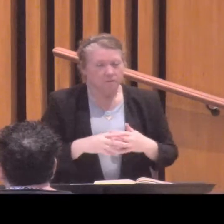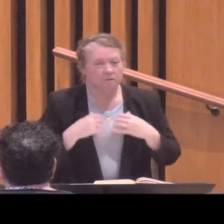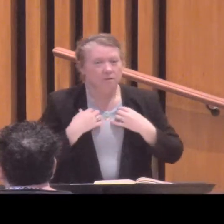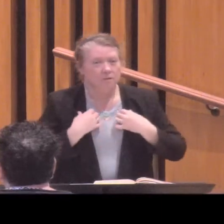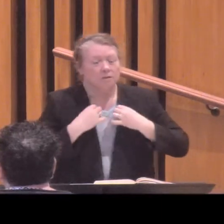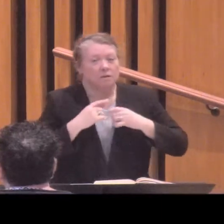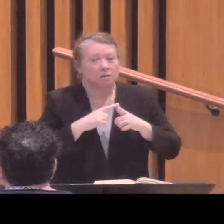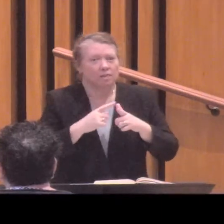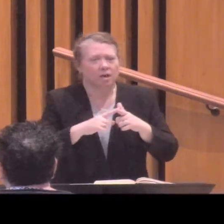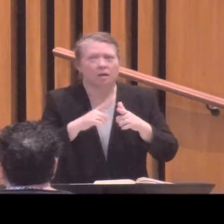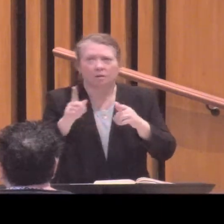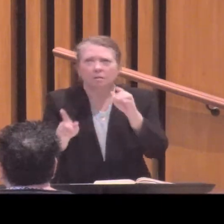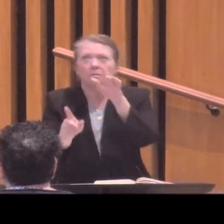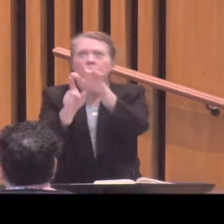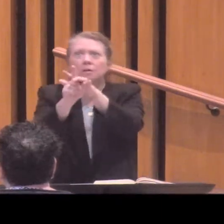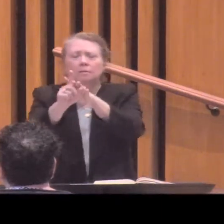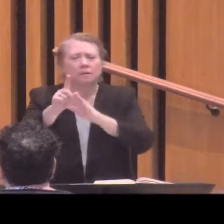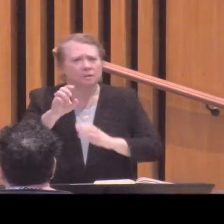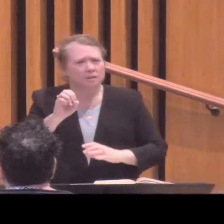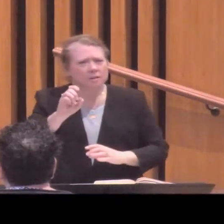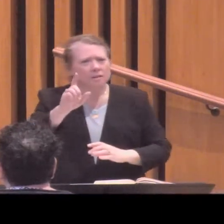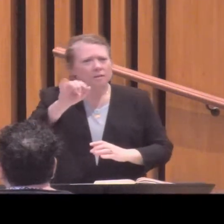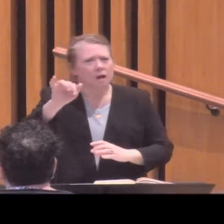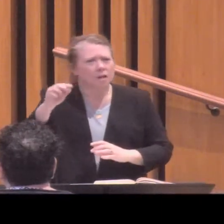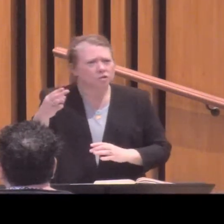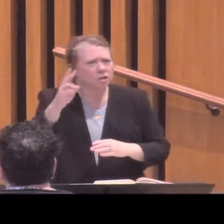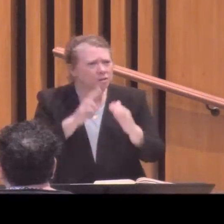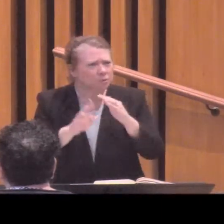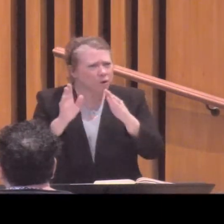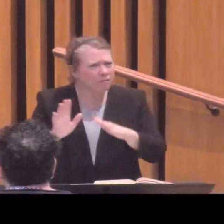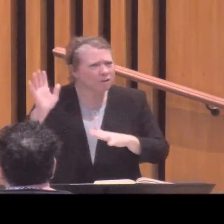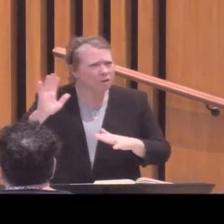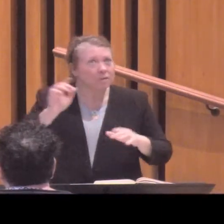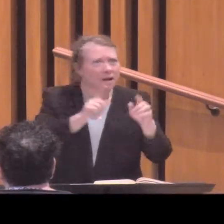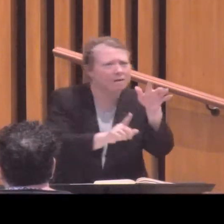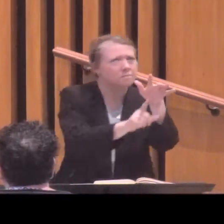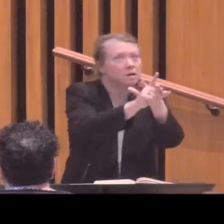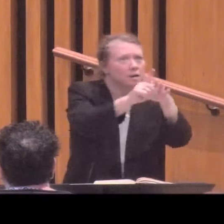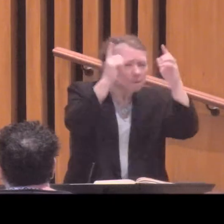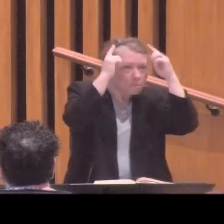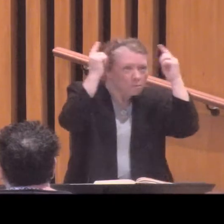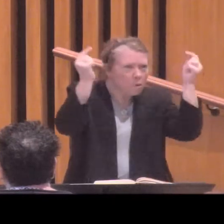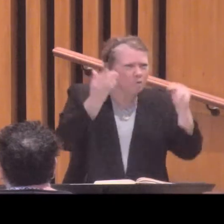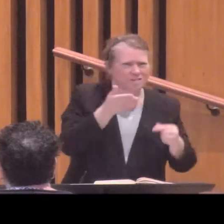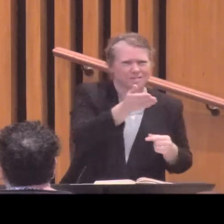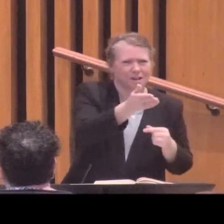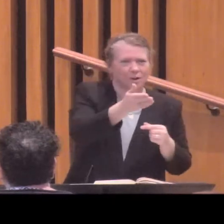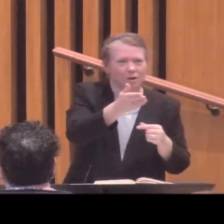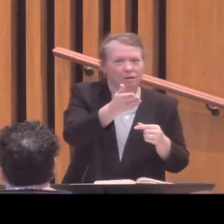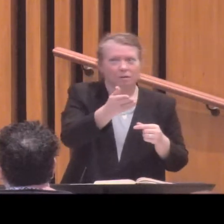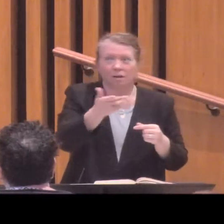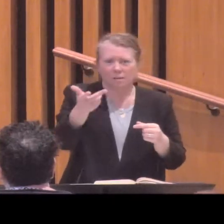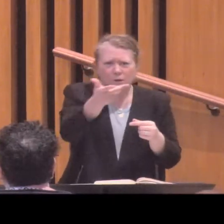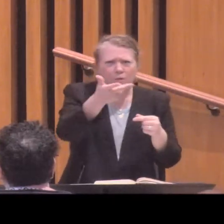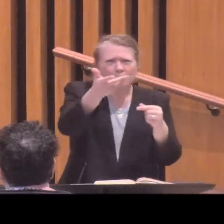Then Elijah appeared to them along with Moses, and they were conversing with